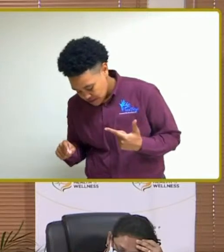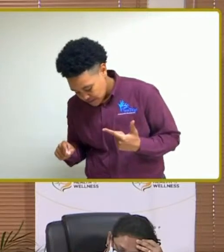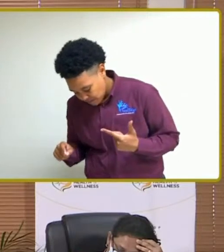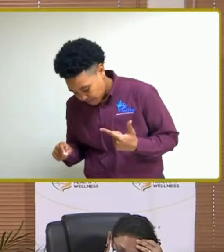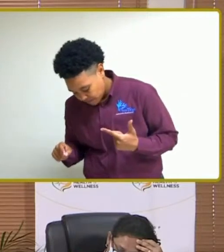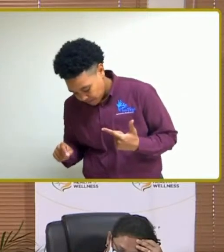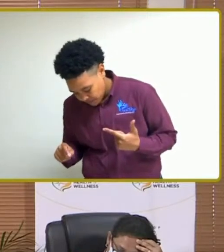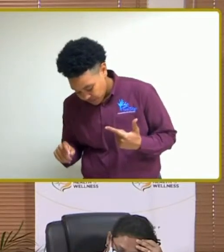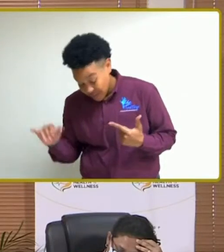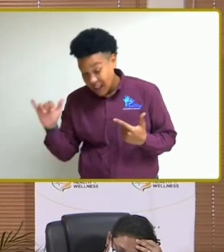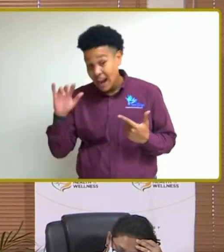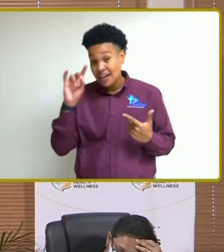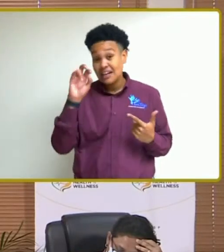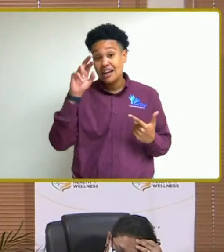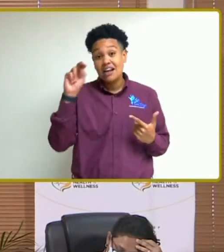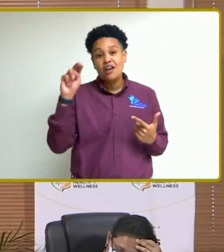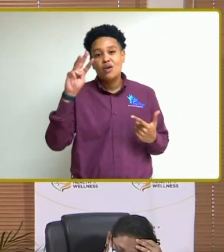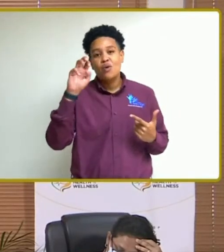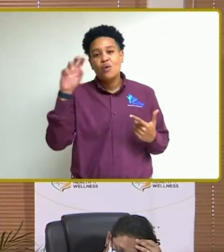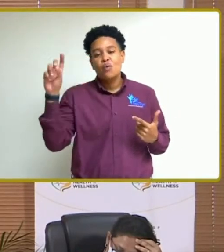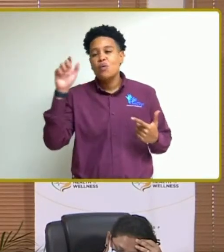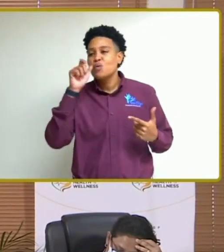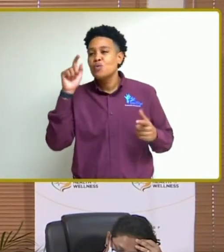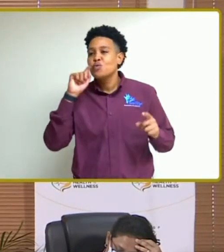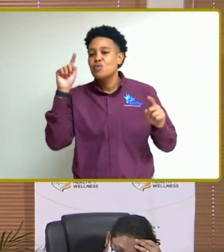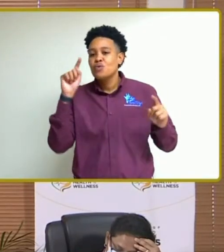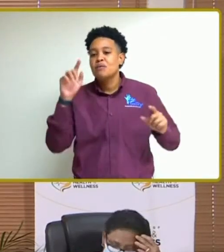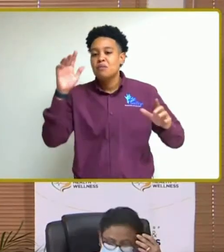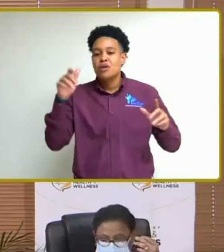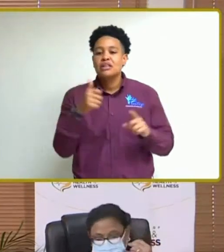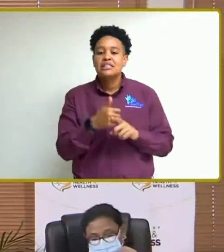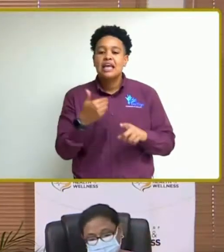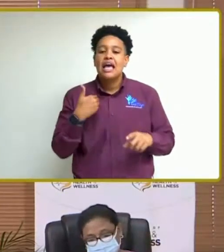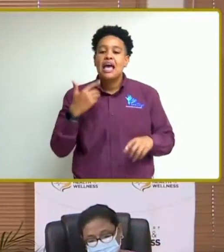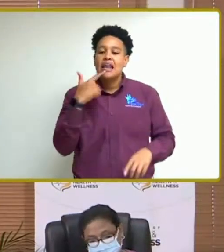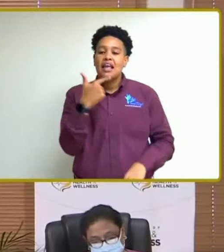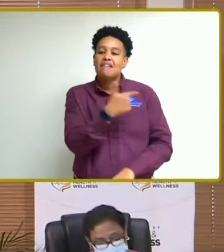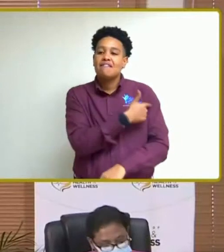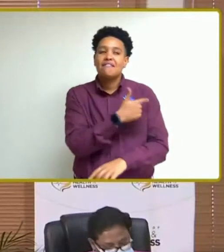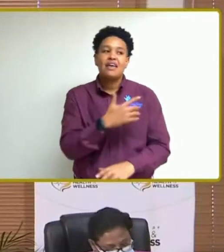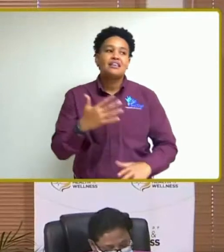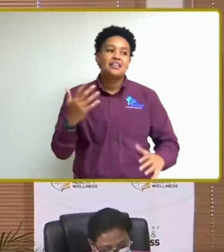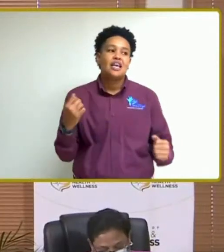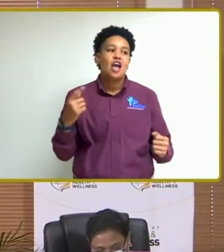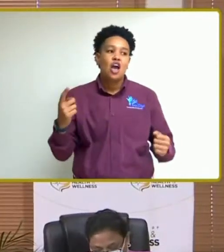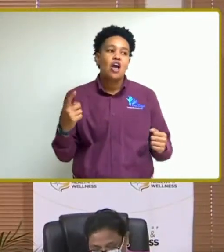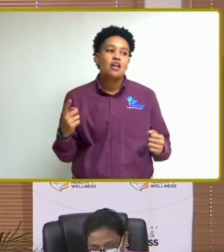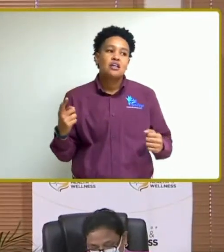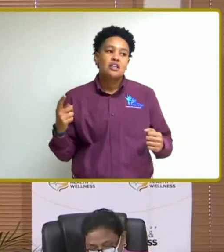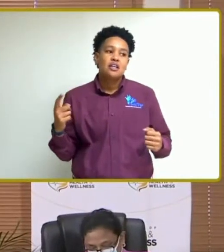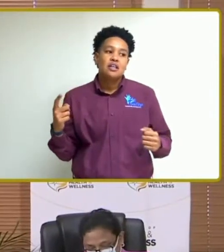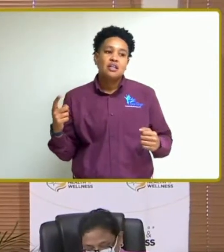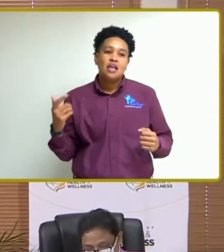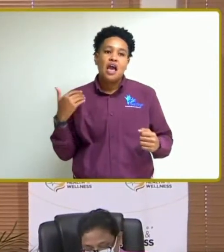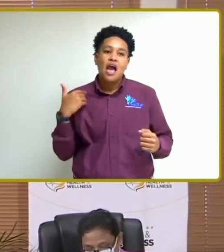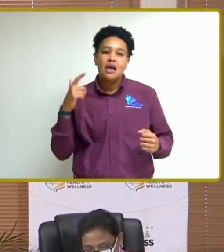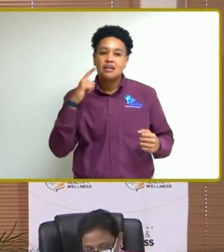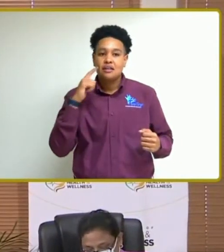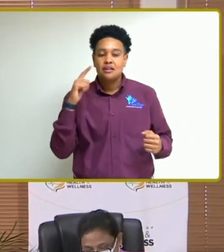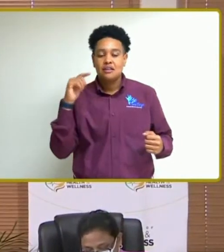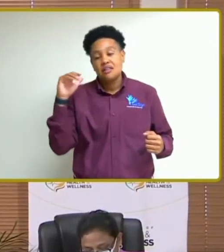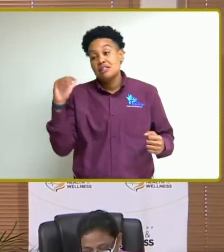like Deron Wood, who reportedly had a vaccine, had seemingly